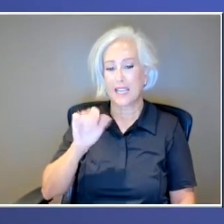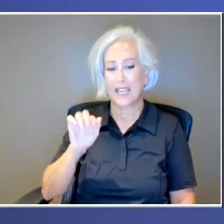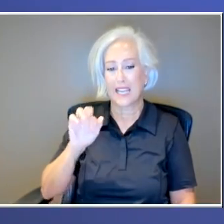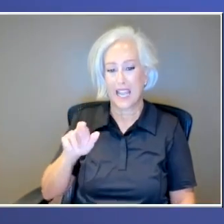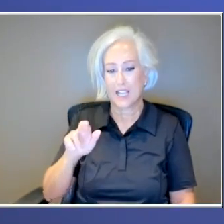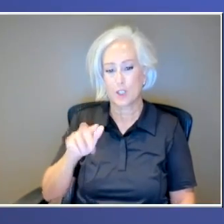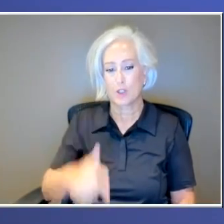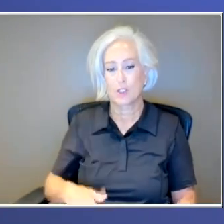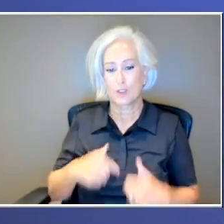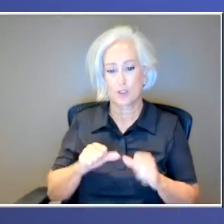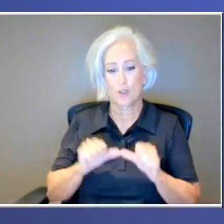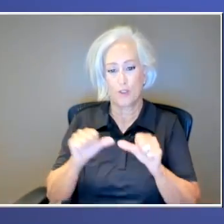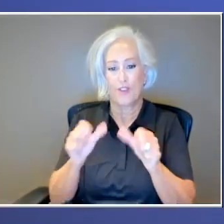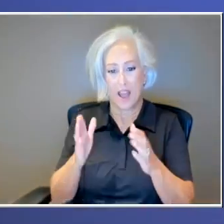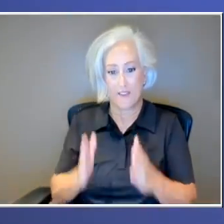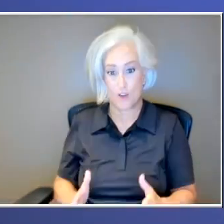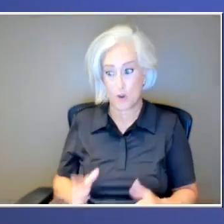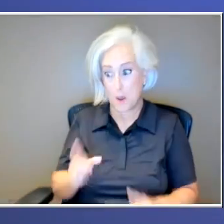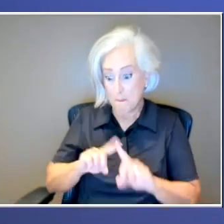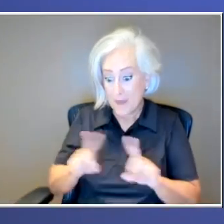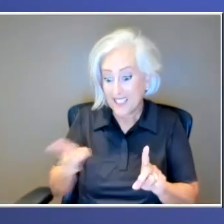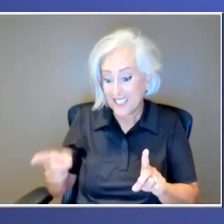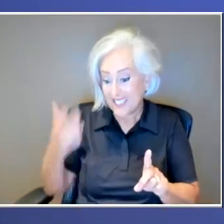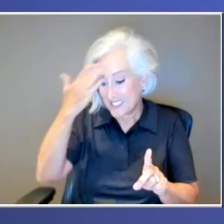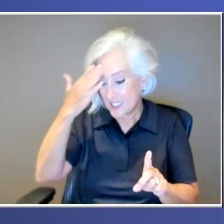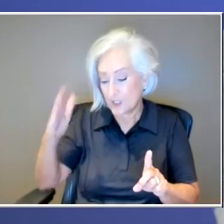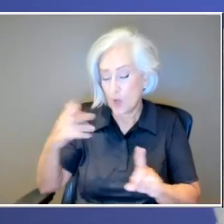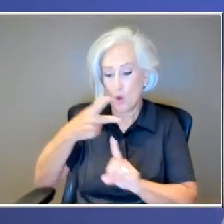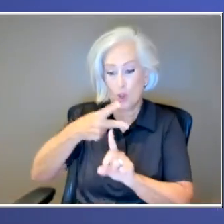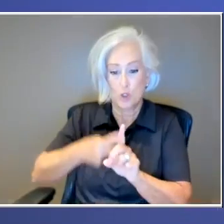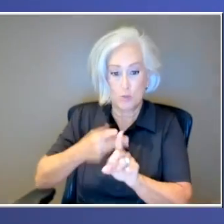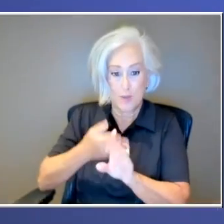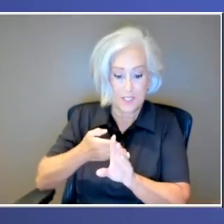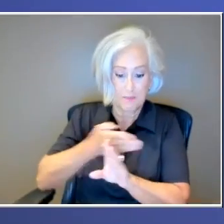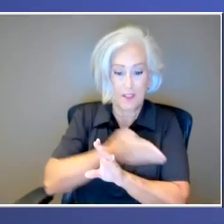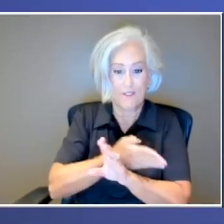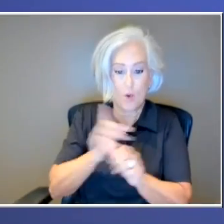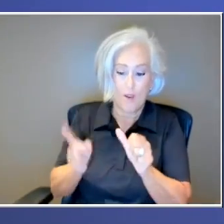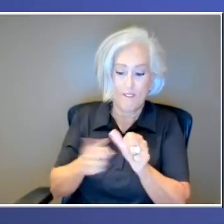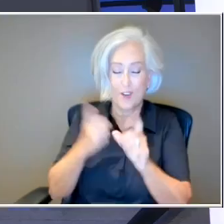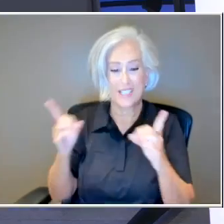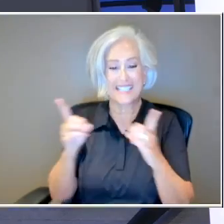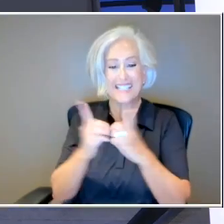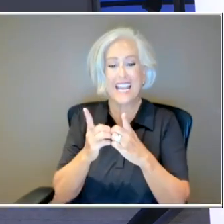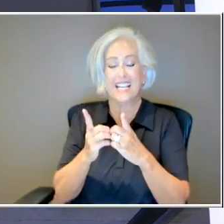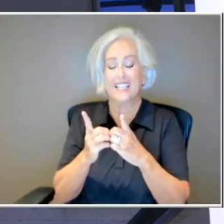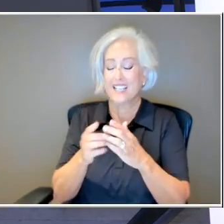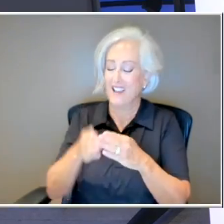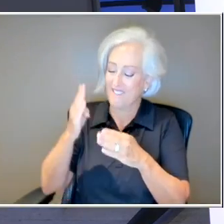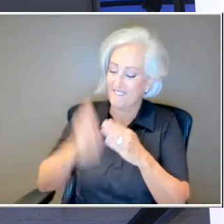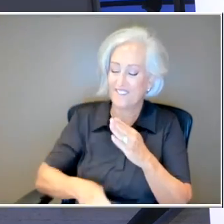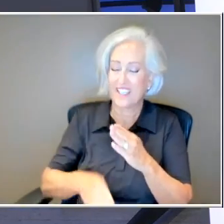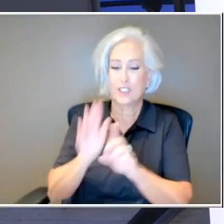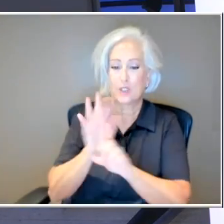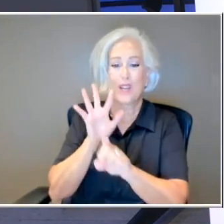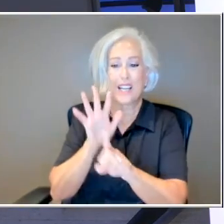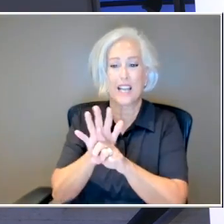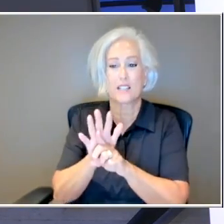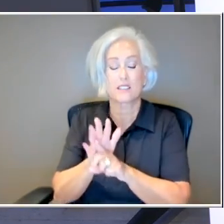2 months before our first date, I had finished my last radiation treatment. How important has his support been during this